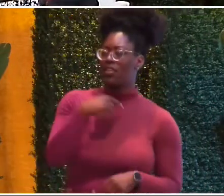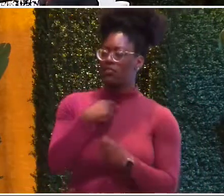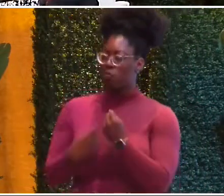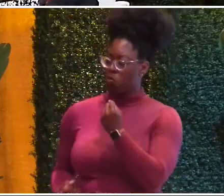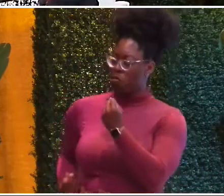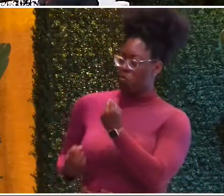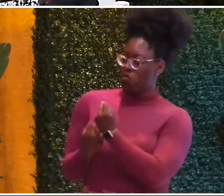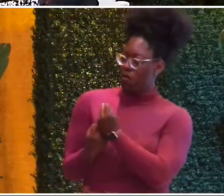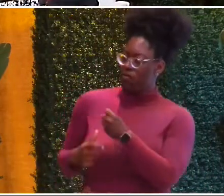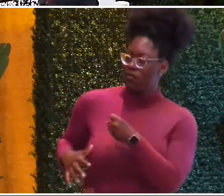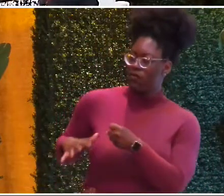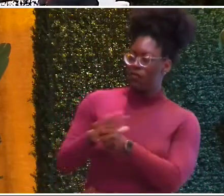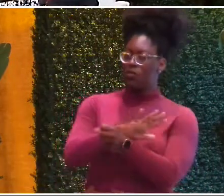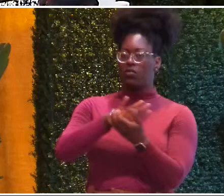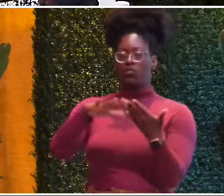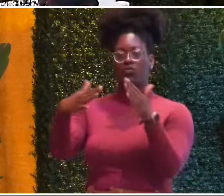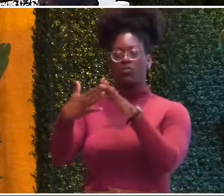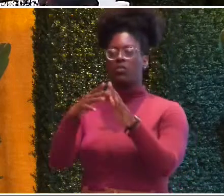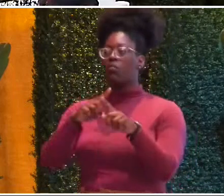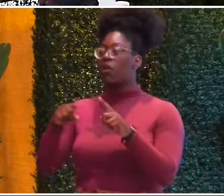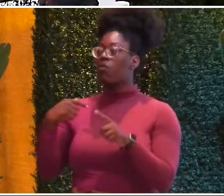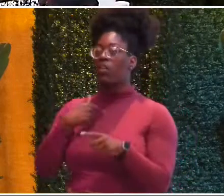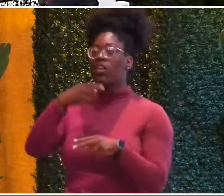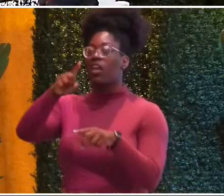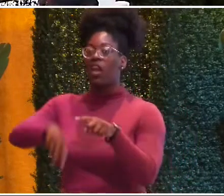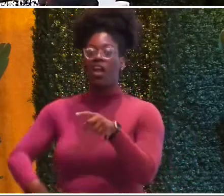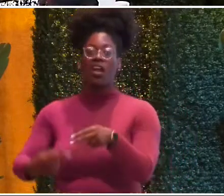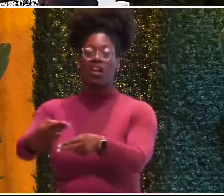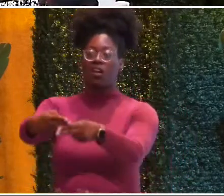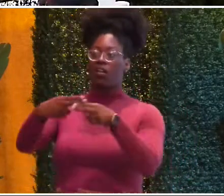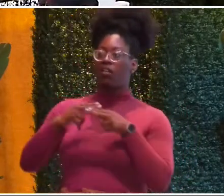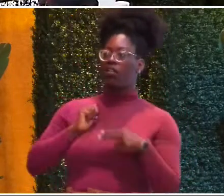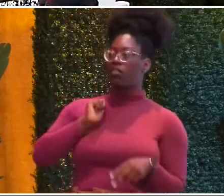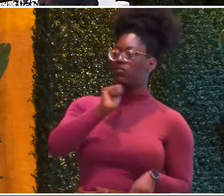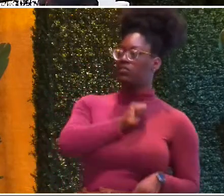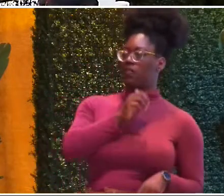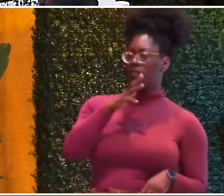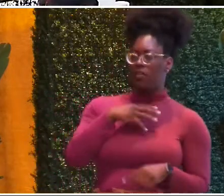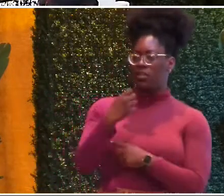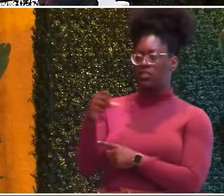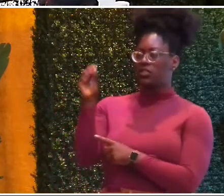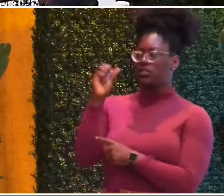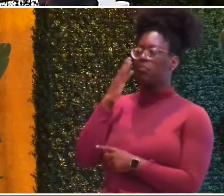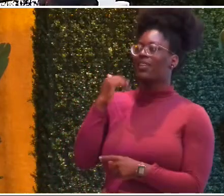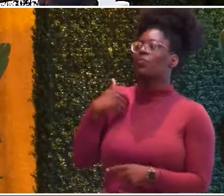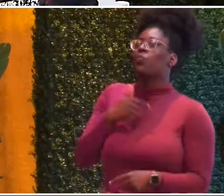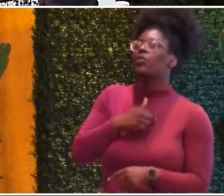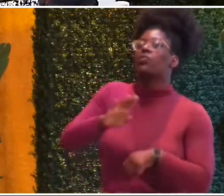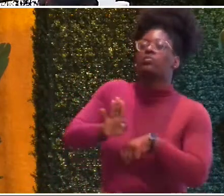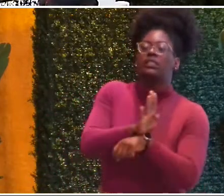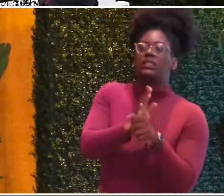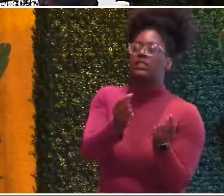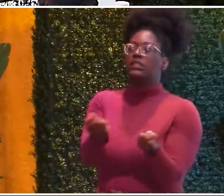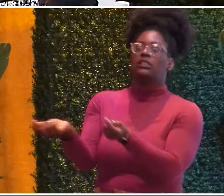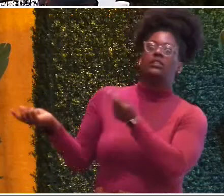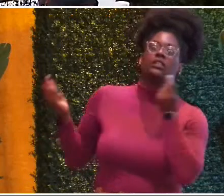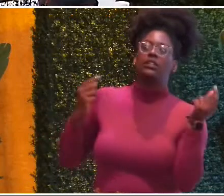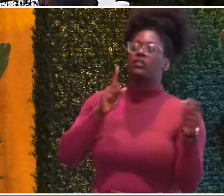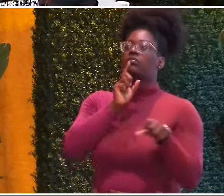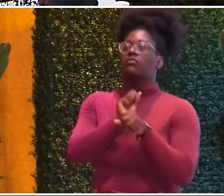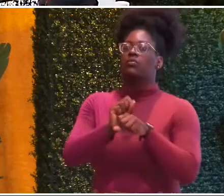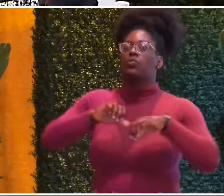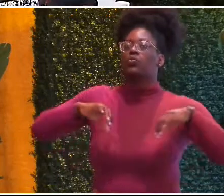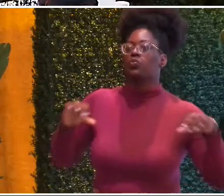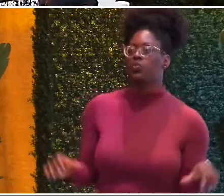of calling ourselves feminists because we're too busy doing the feminism that particularly white women love to claim